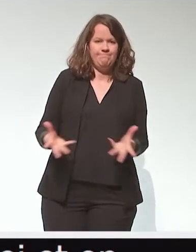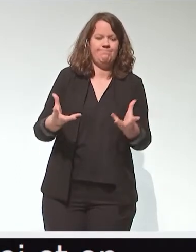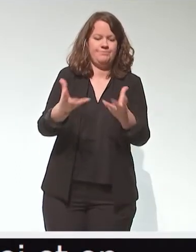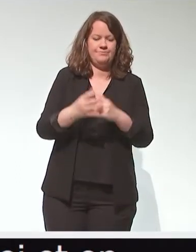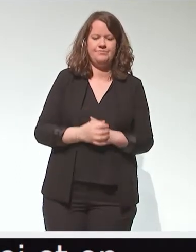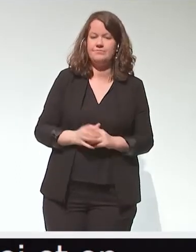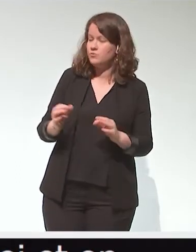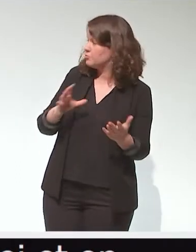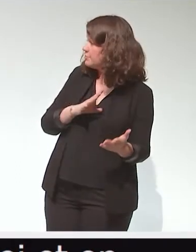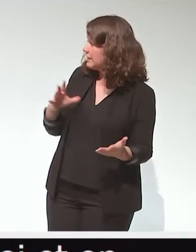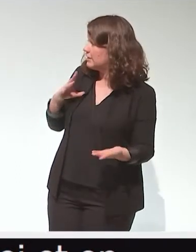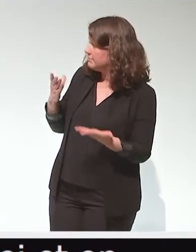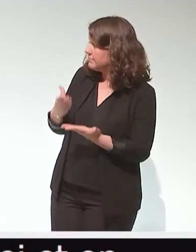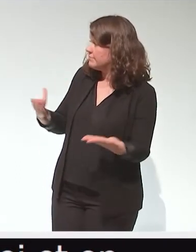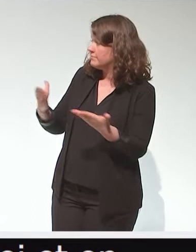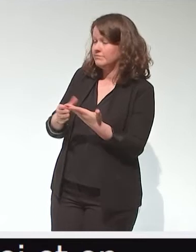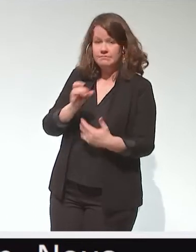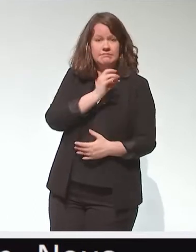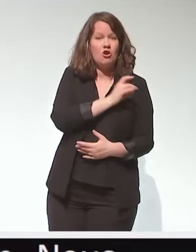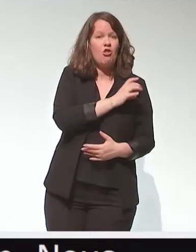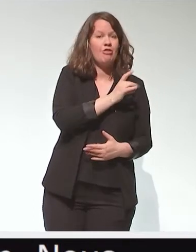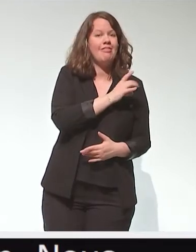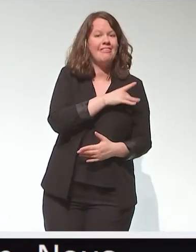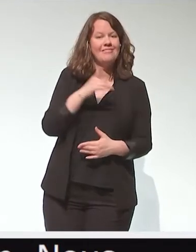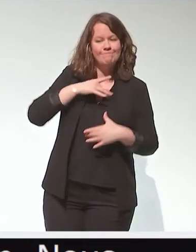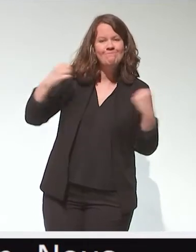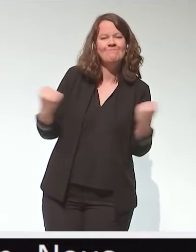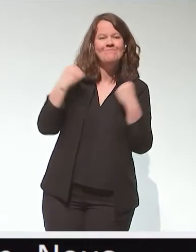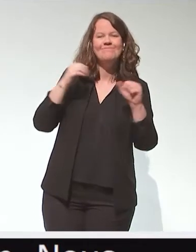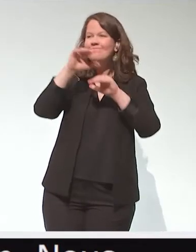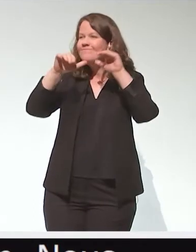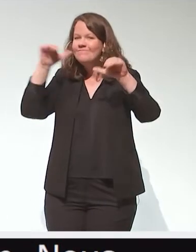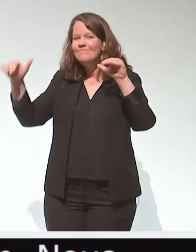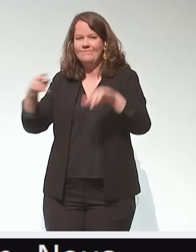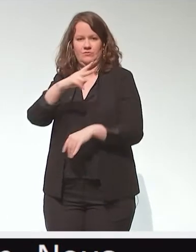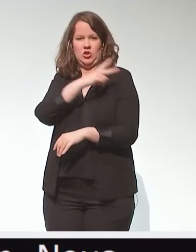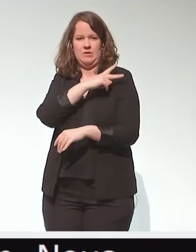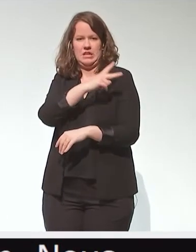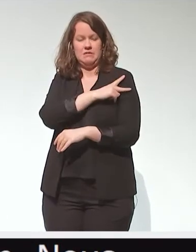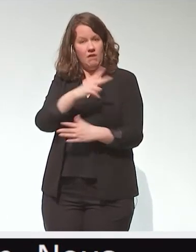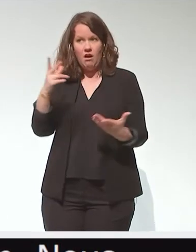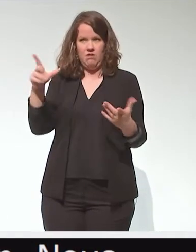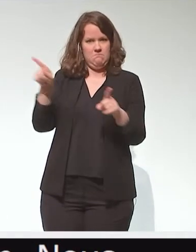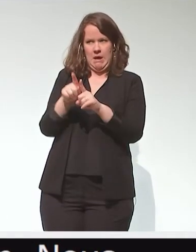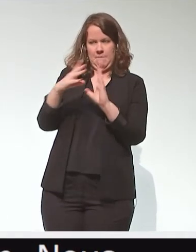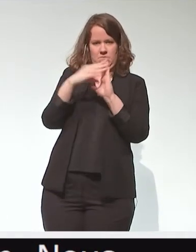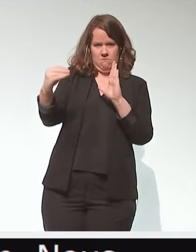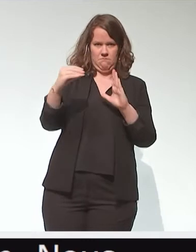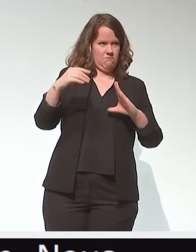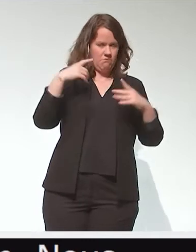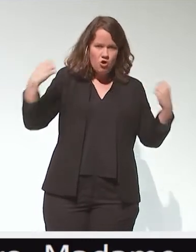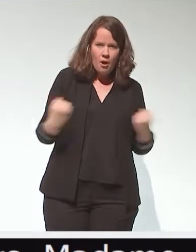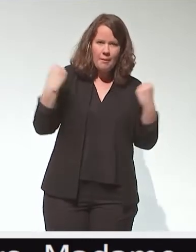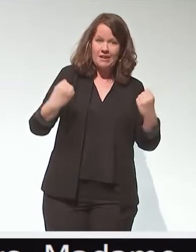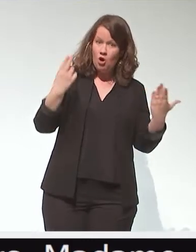available to us. And then we had a campaign. I'm talking to the lady from Ireland. You staged that campaign in your own country, but why